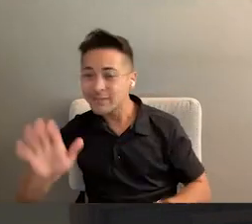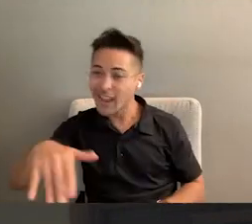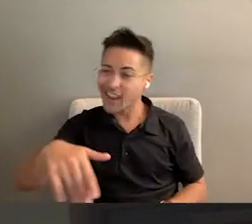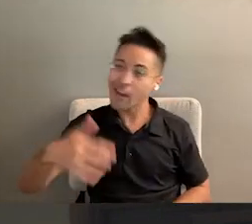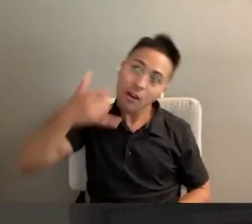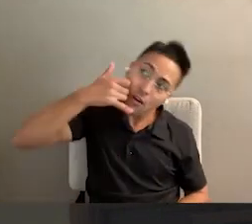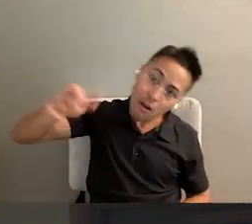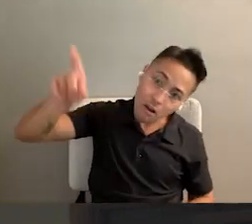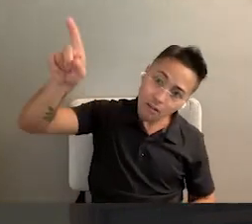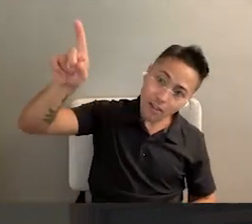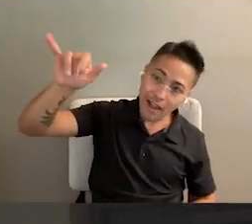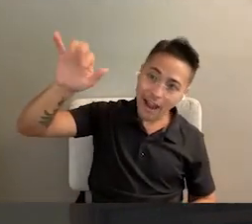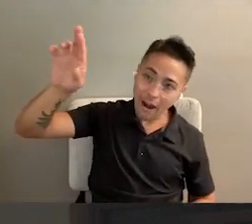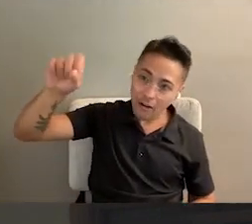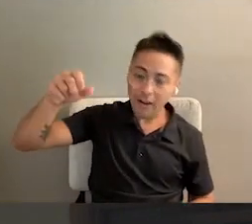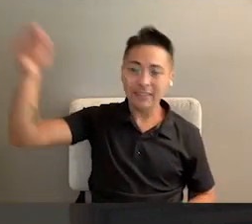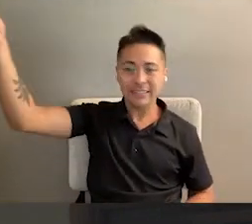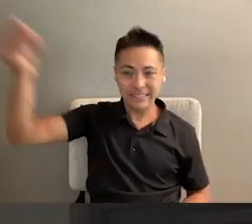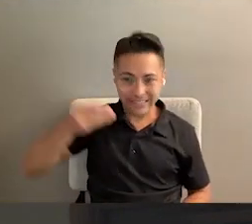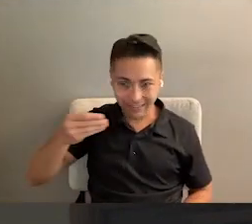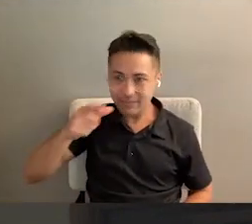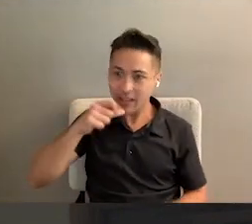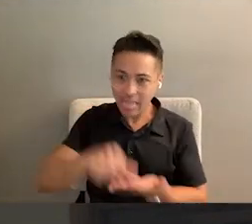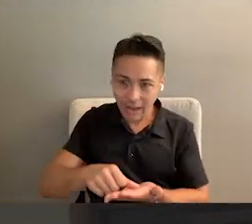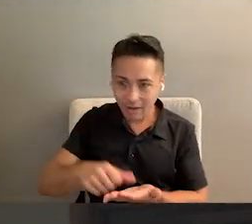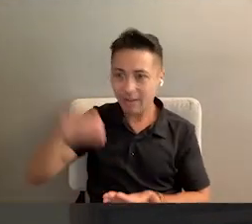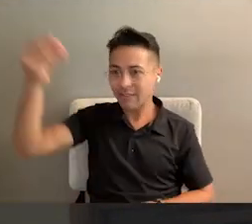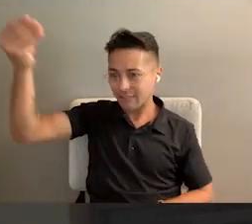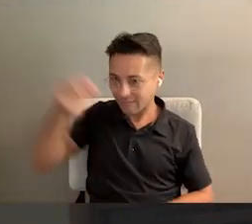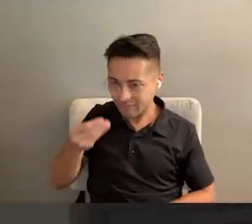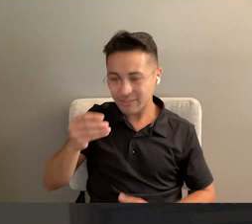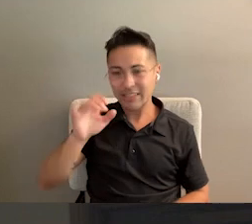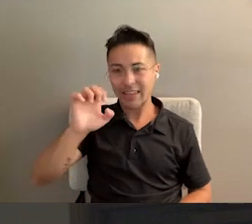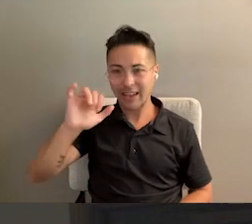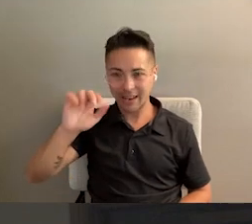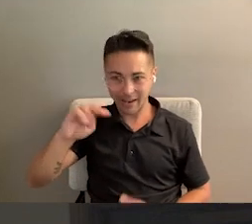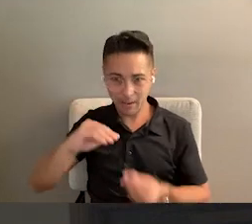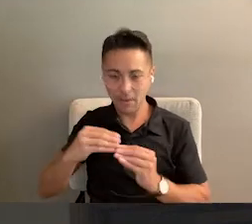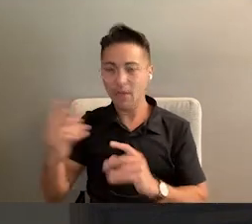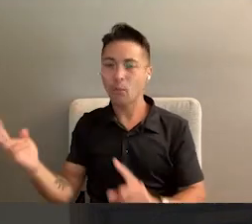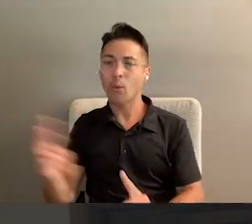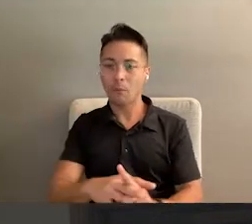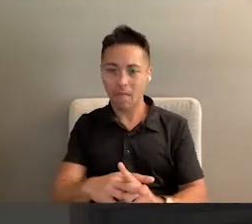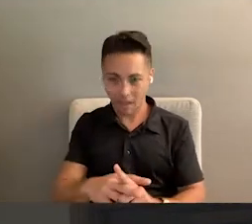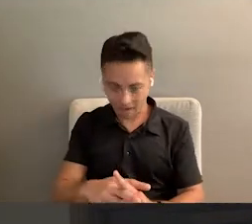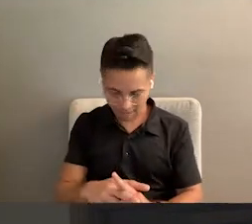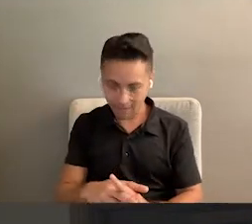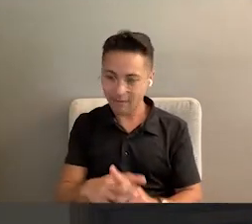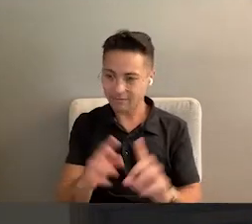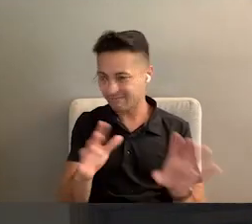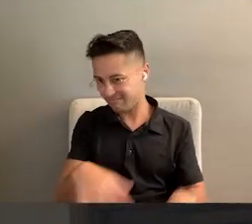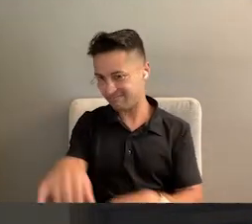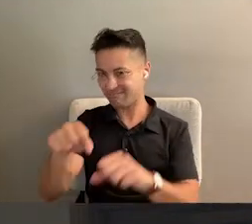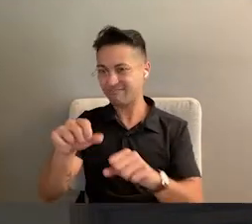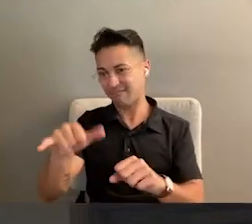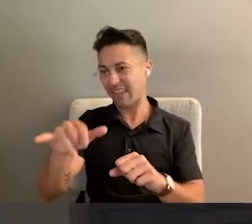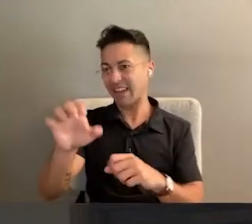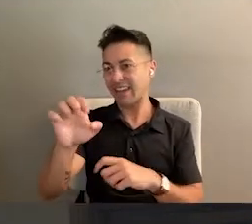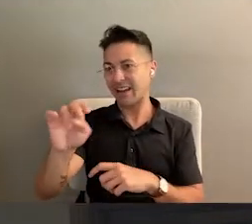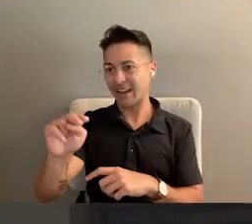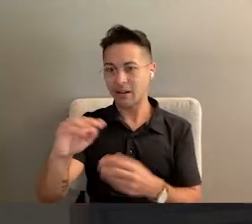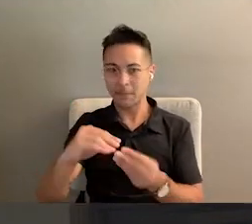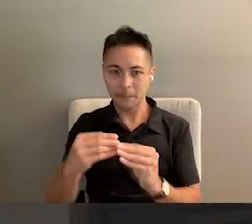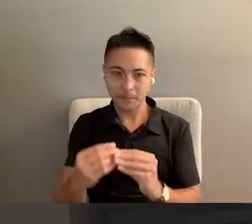the individual or their guardian and say, hey, call the IRS, get us the letter, gives us the EIN number, and then